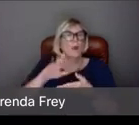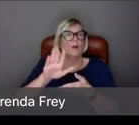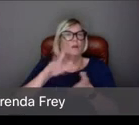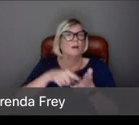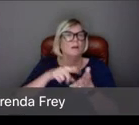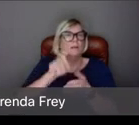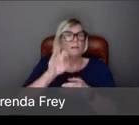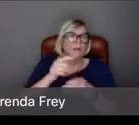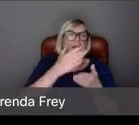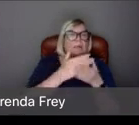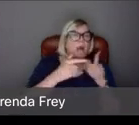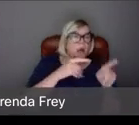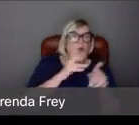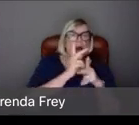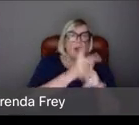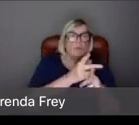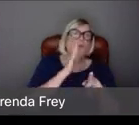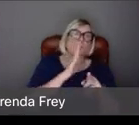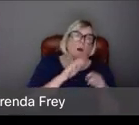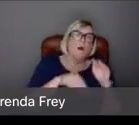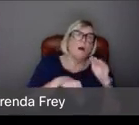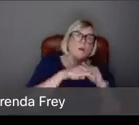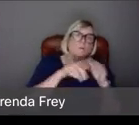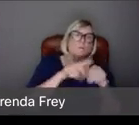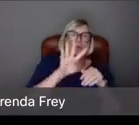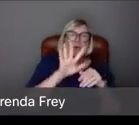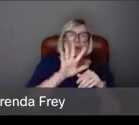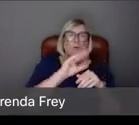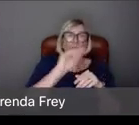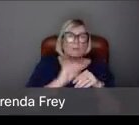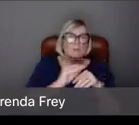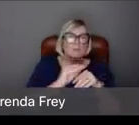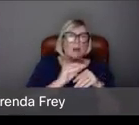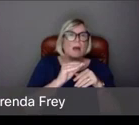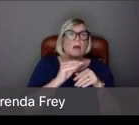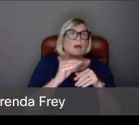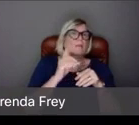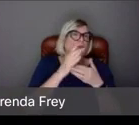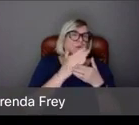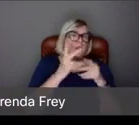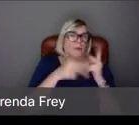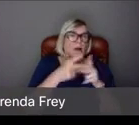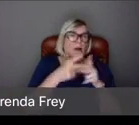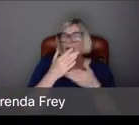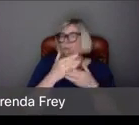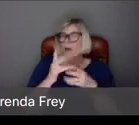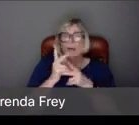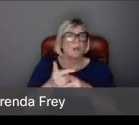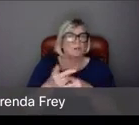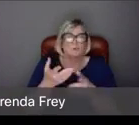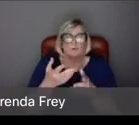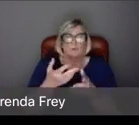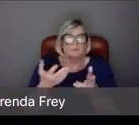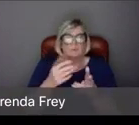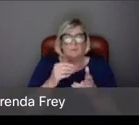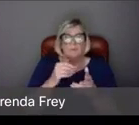for certain things, certain types of things. Some lenders don't put a lot of weight. Some